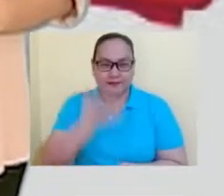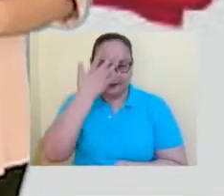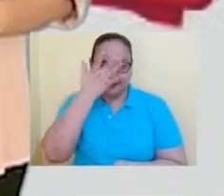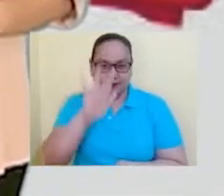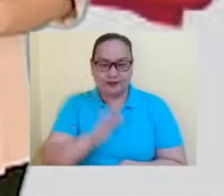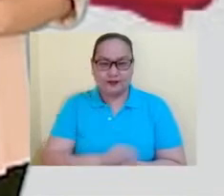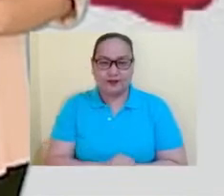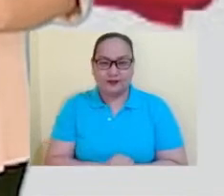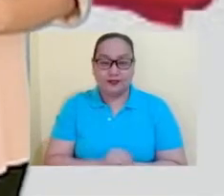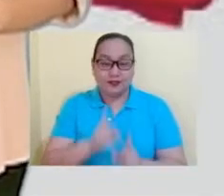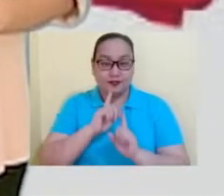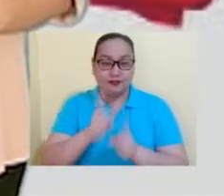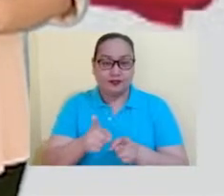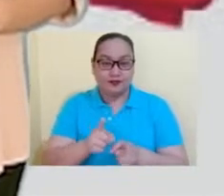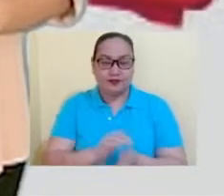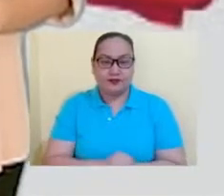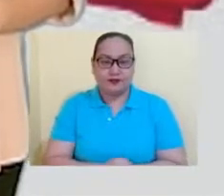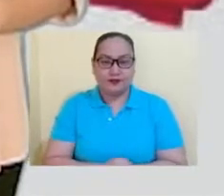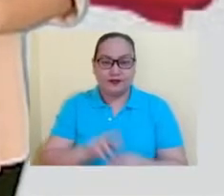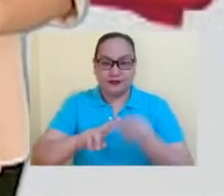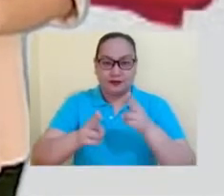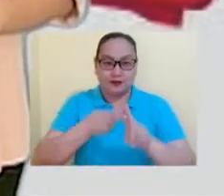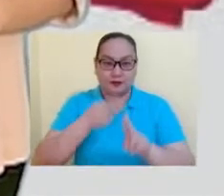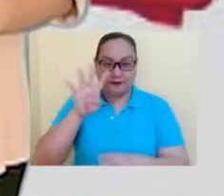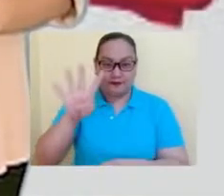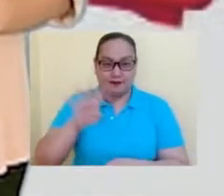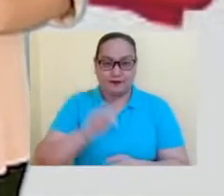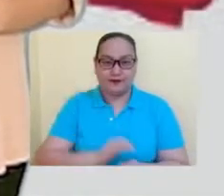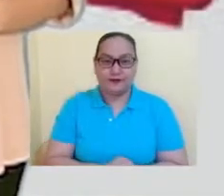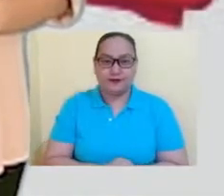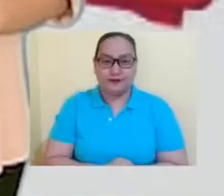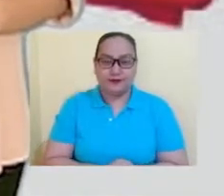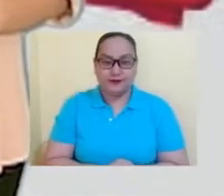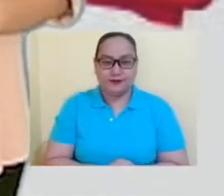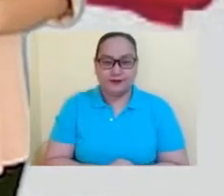What a genius! The answer is step number 4.